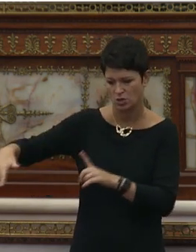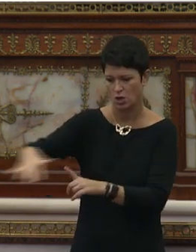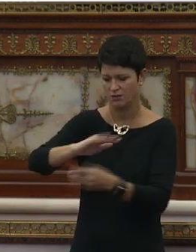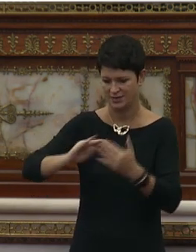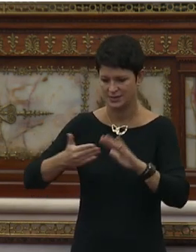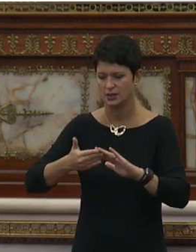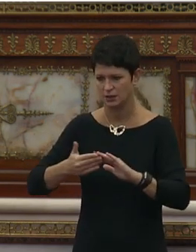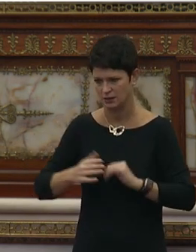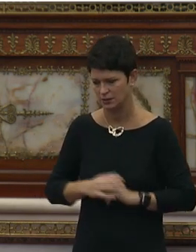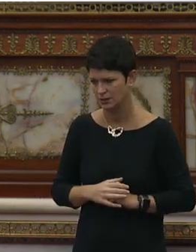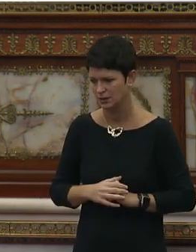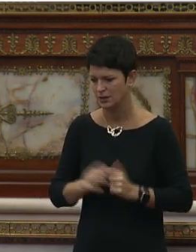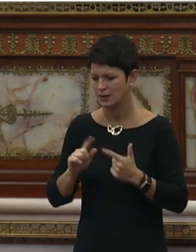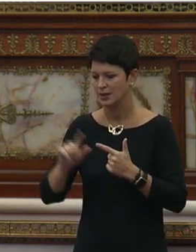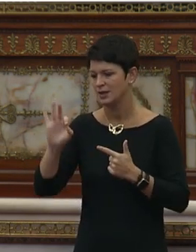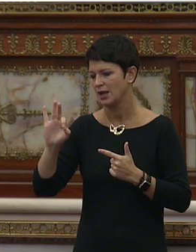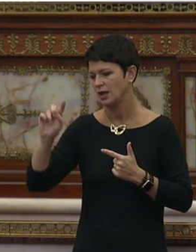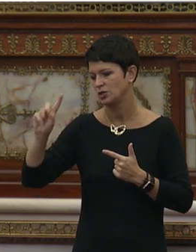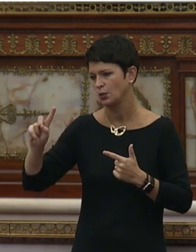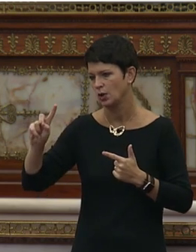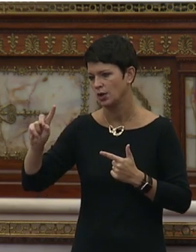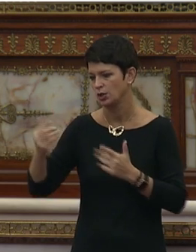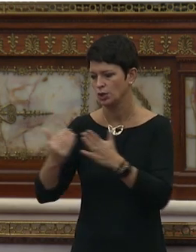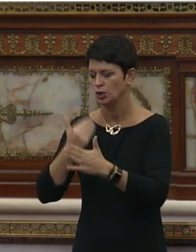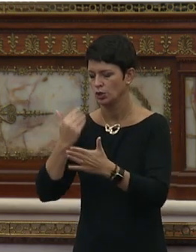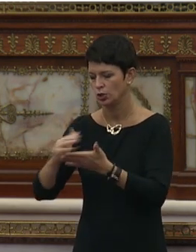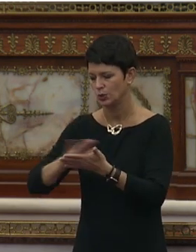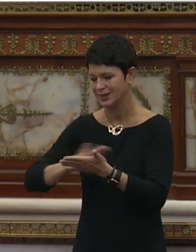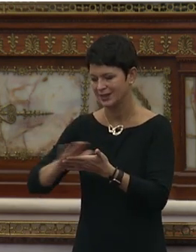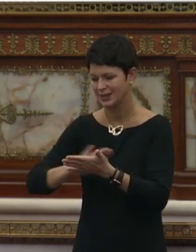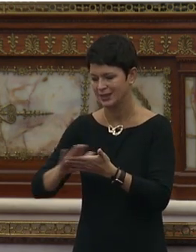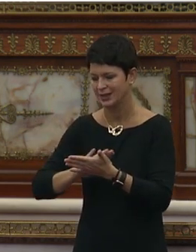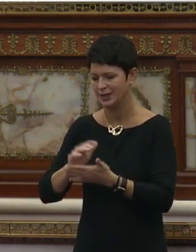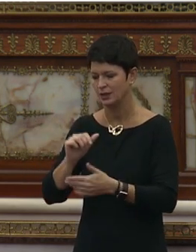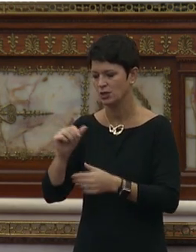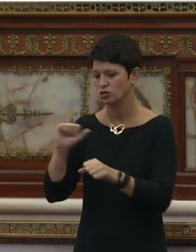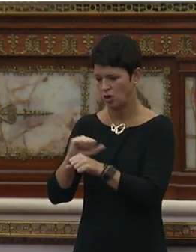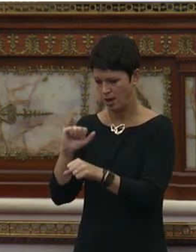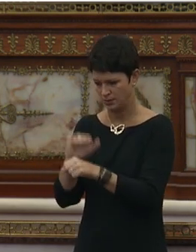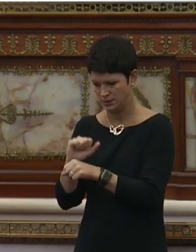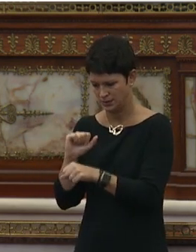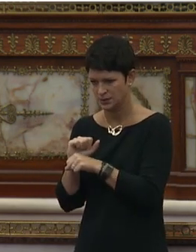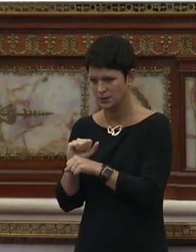city. 91 new cleaning ambassador positions.